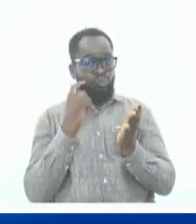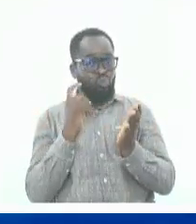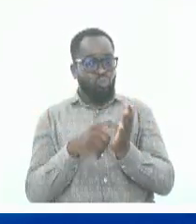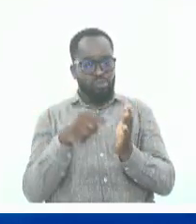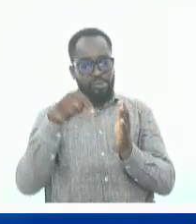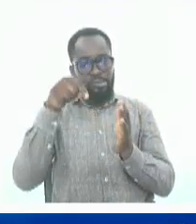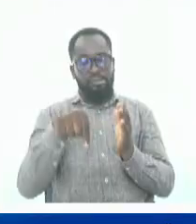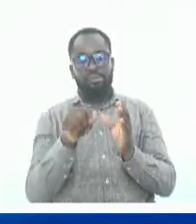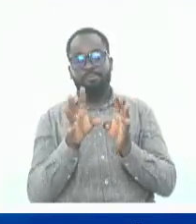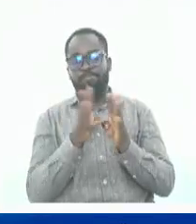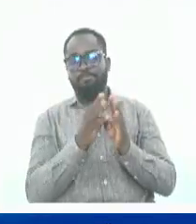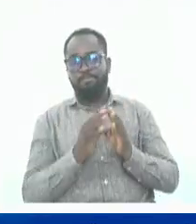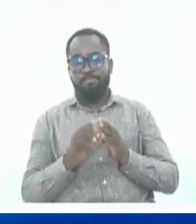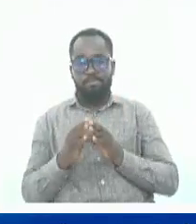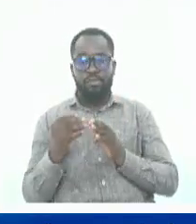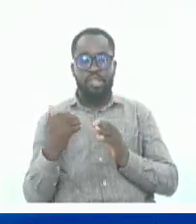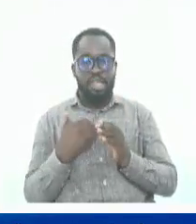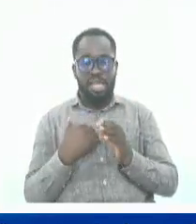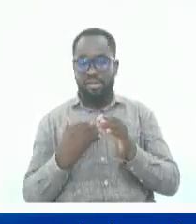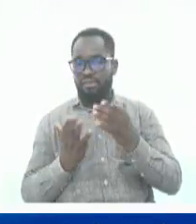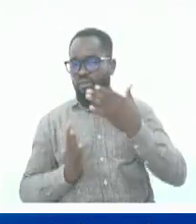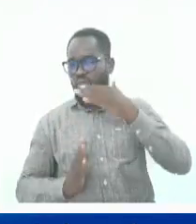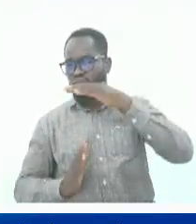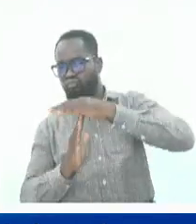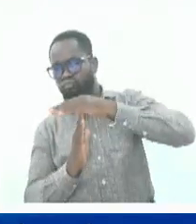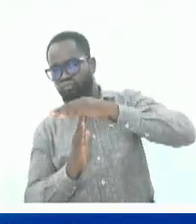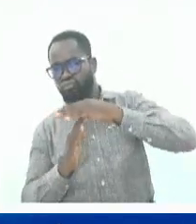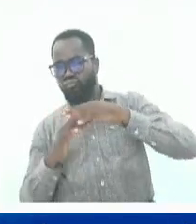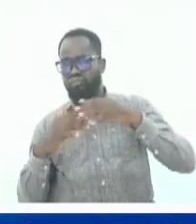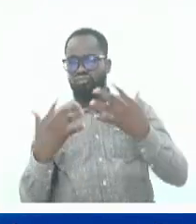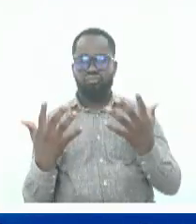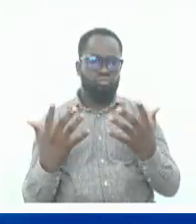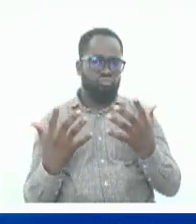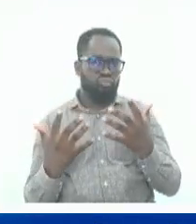meeting. May I know if there are any objections to the agenda?